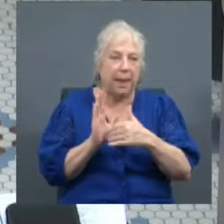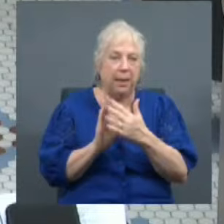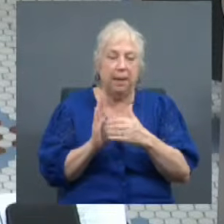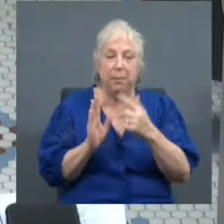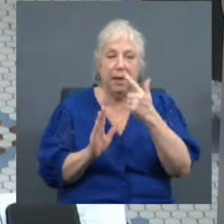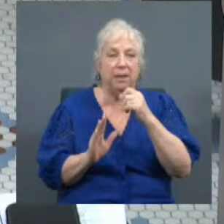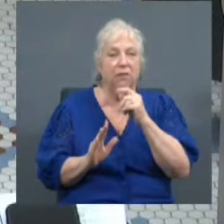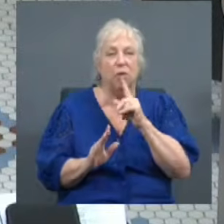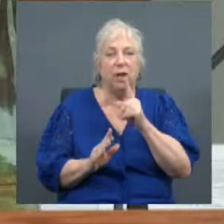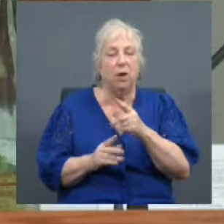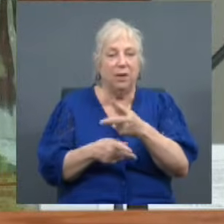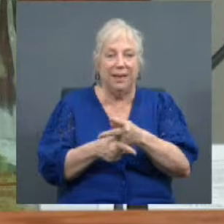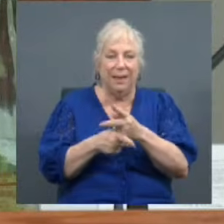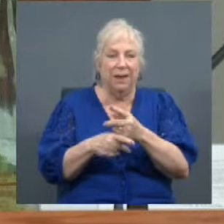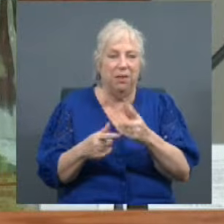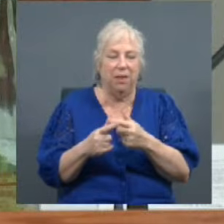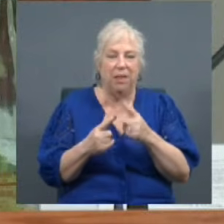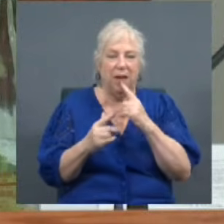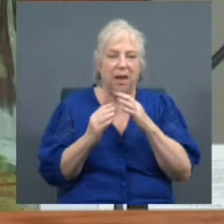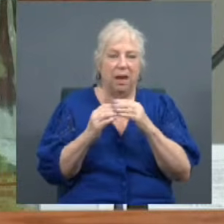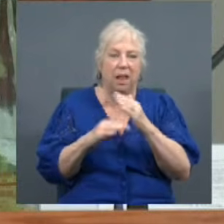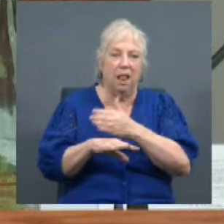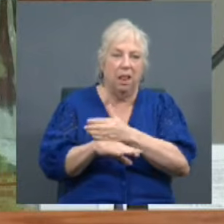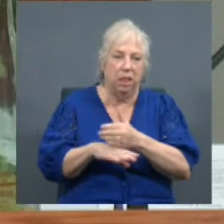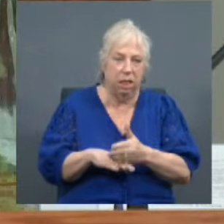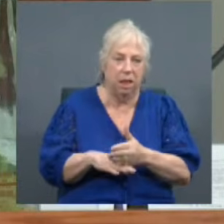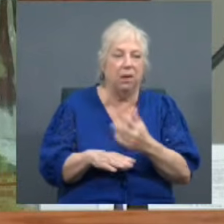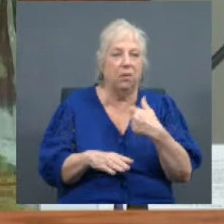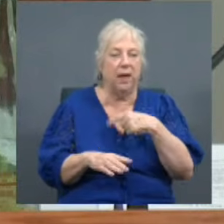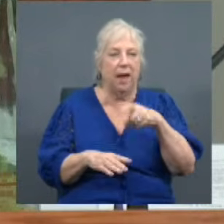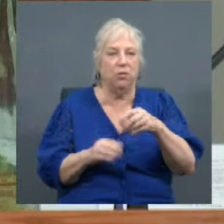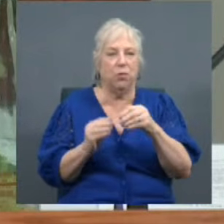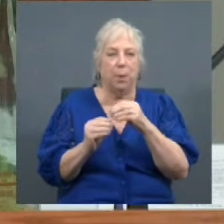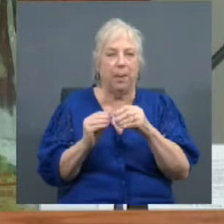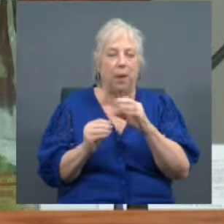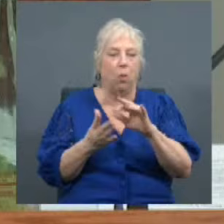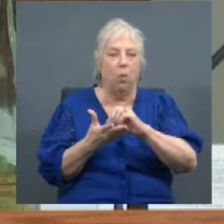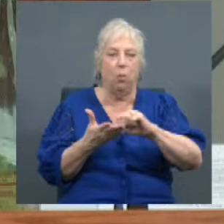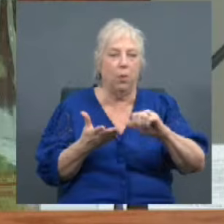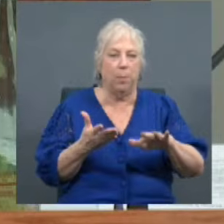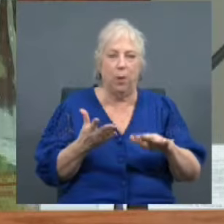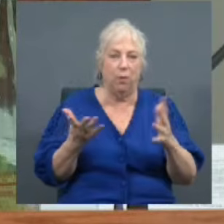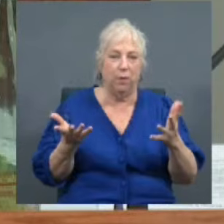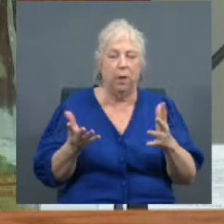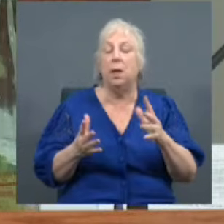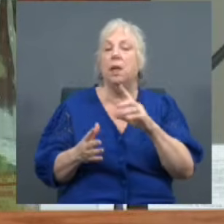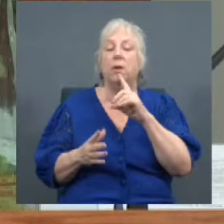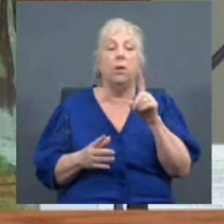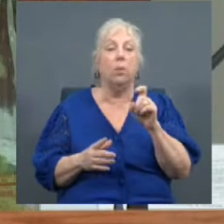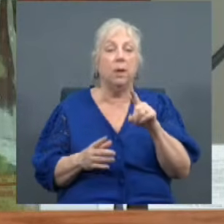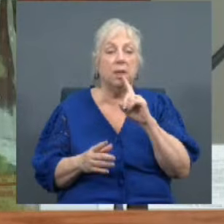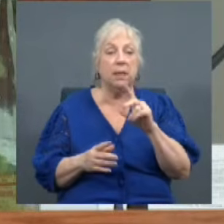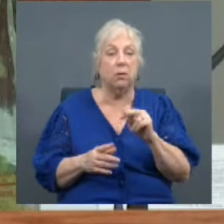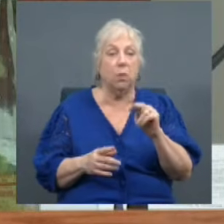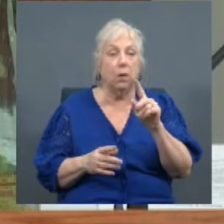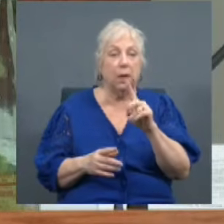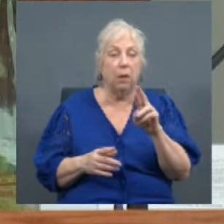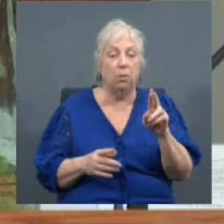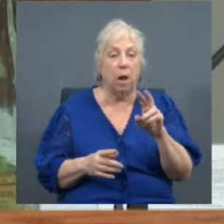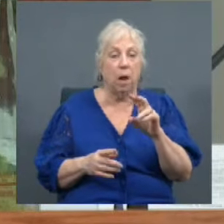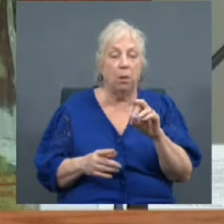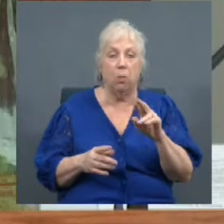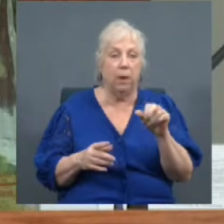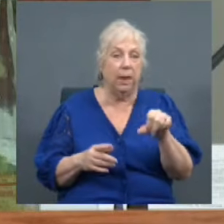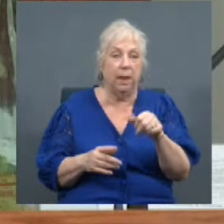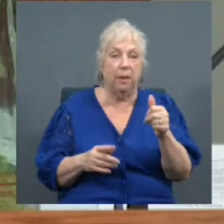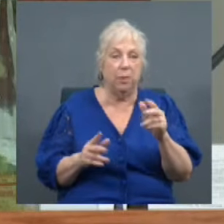remove them. So, and another question, does North Little Rock or anyone else share maintenance operation at